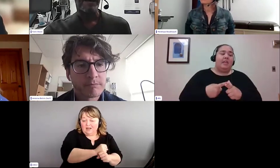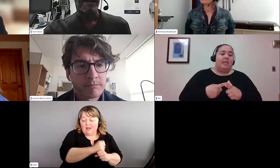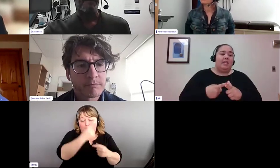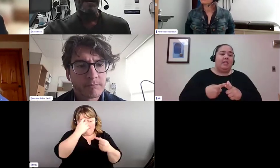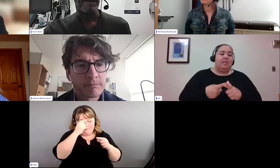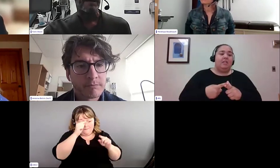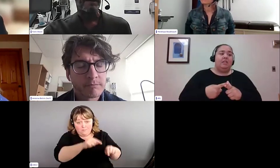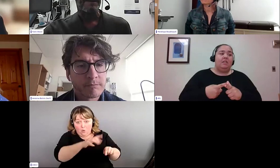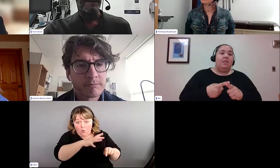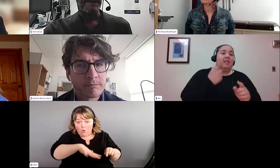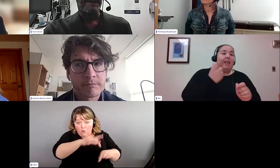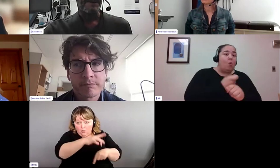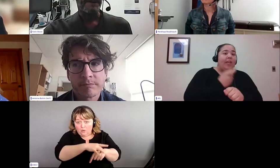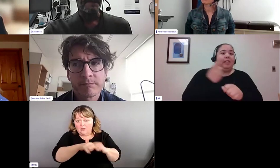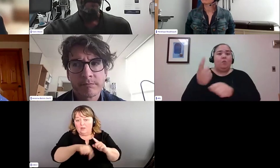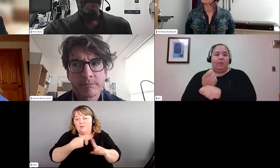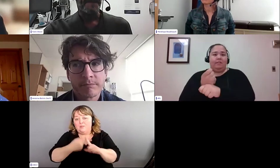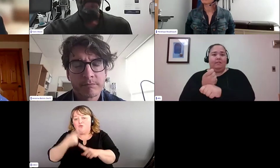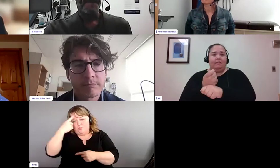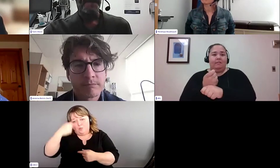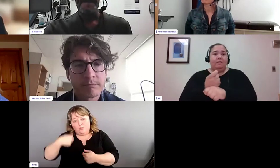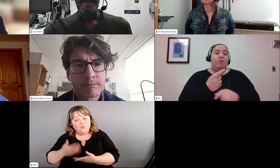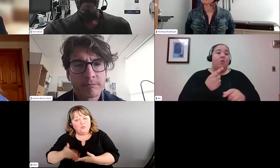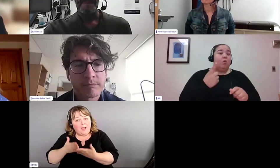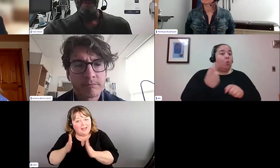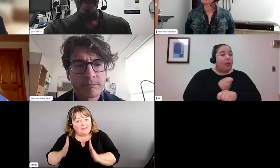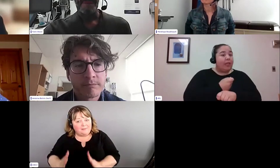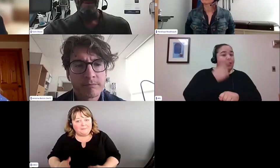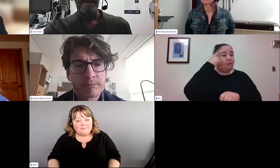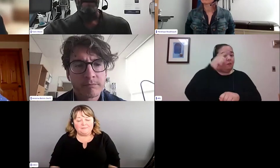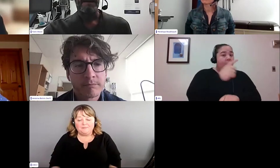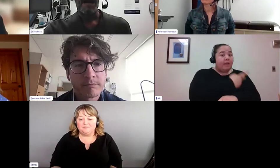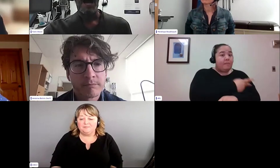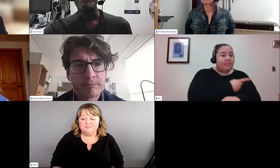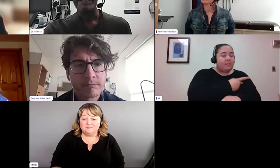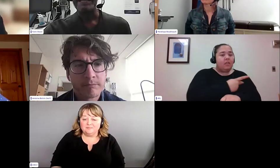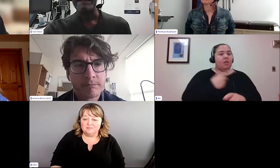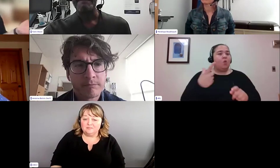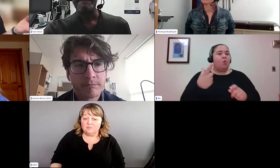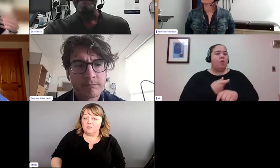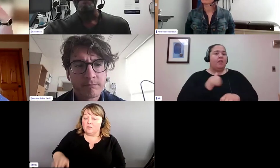win-win for the patients and for ourselves who are working as peers.